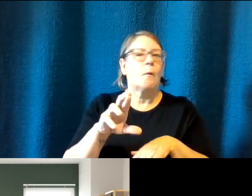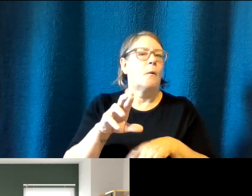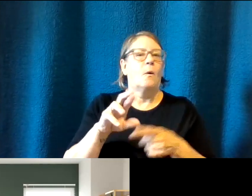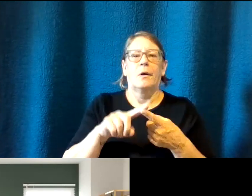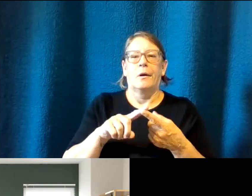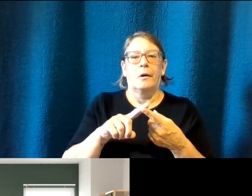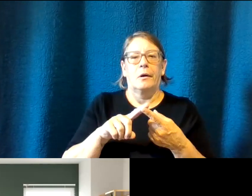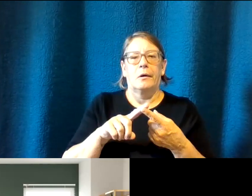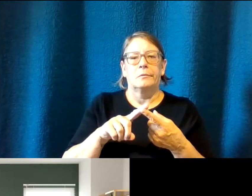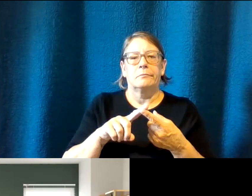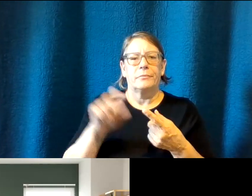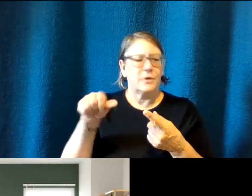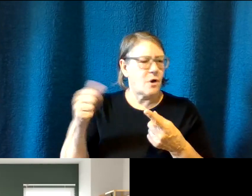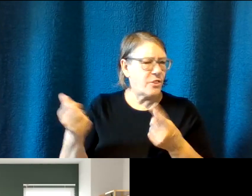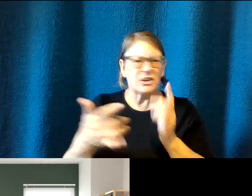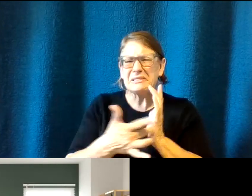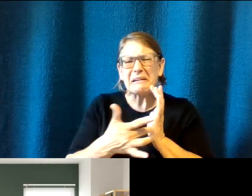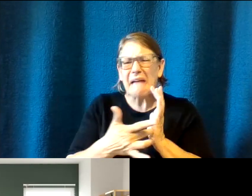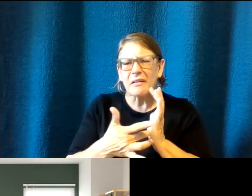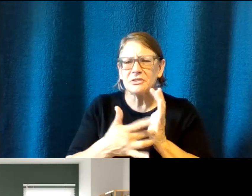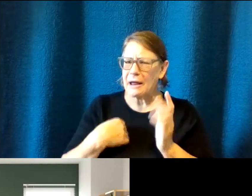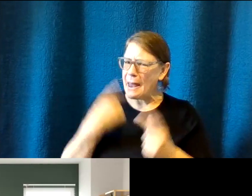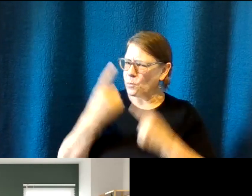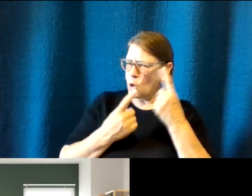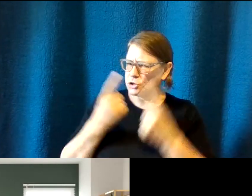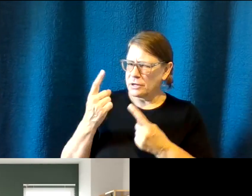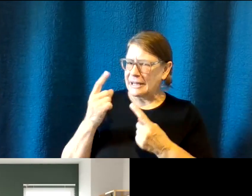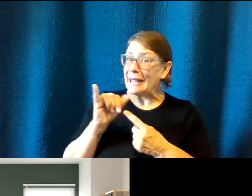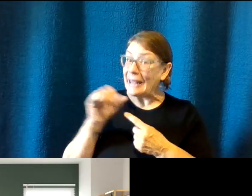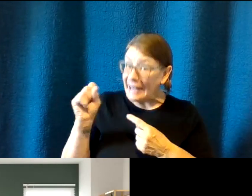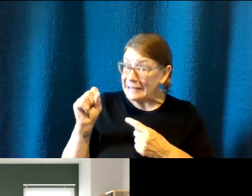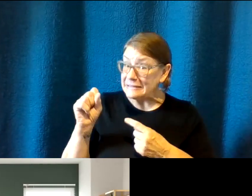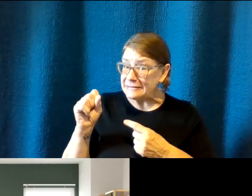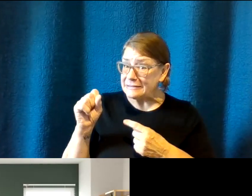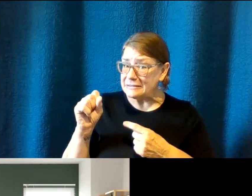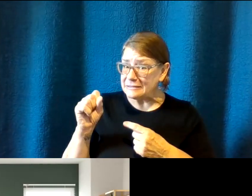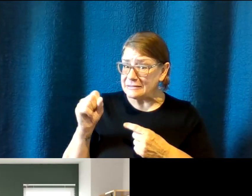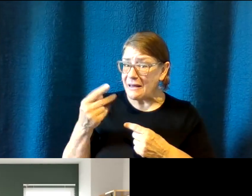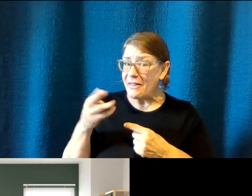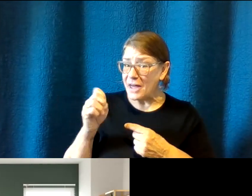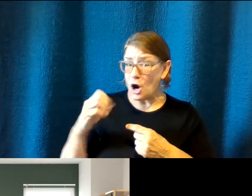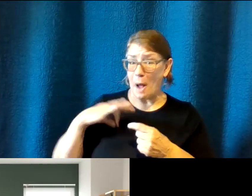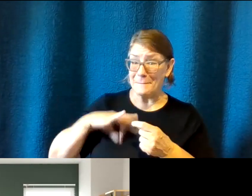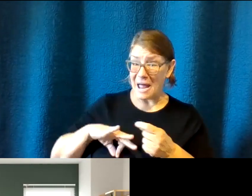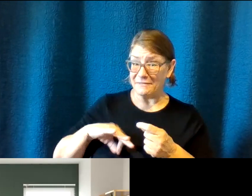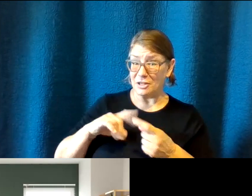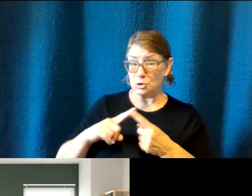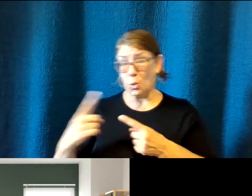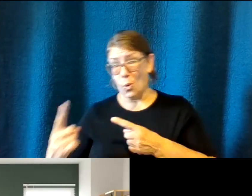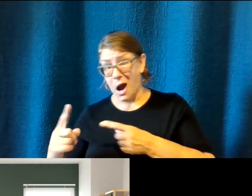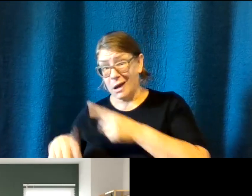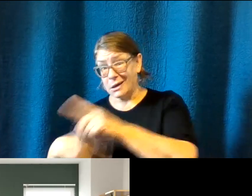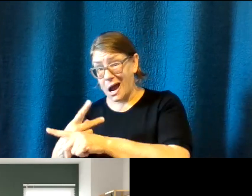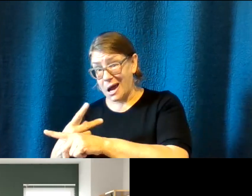or some the other technologies. And I was wondering, is there a benefit to one over the other? Is